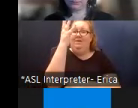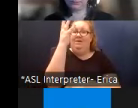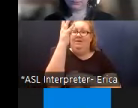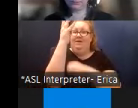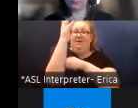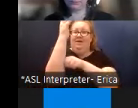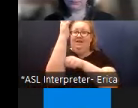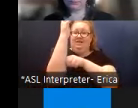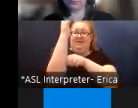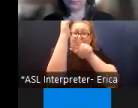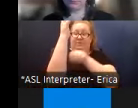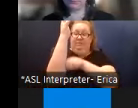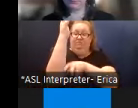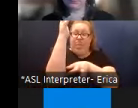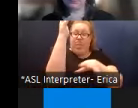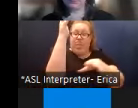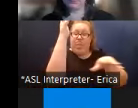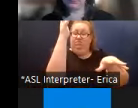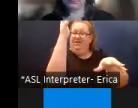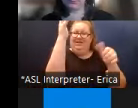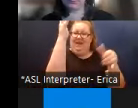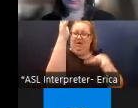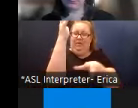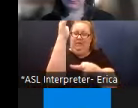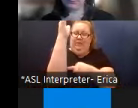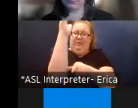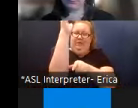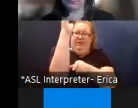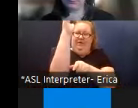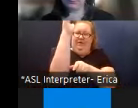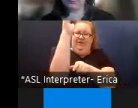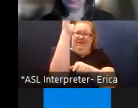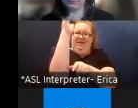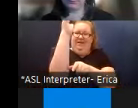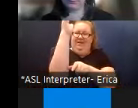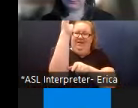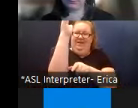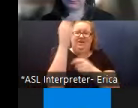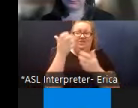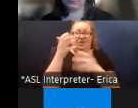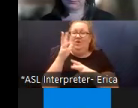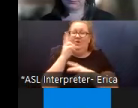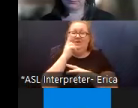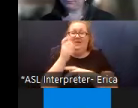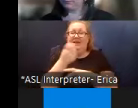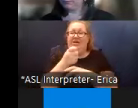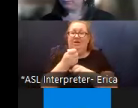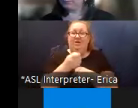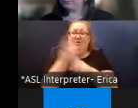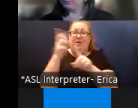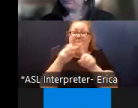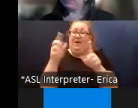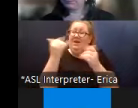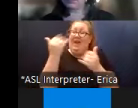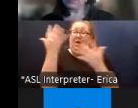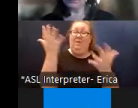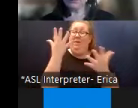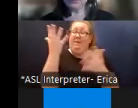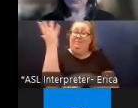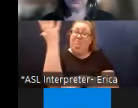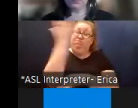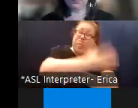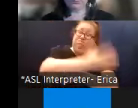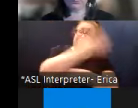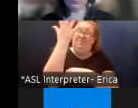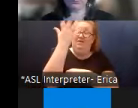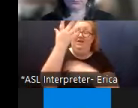get a big storm, and that, you know, you don't want to see it removed, but it might come down. It might come down in a big storm, and